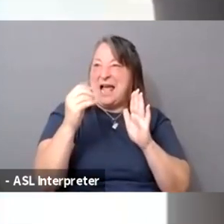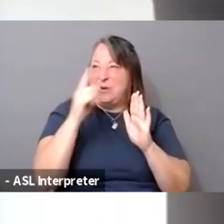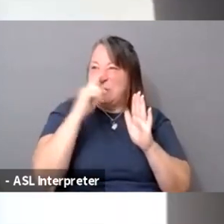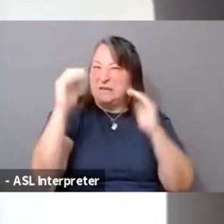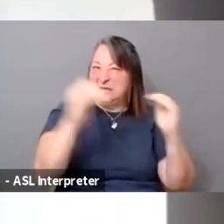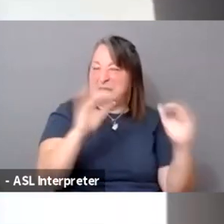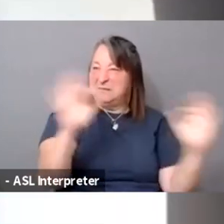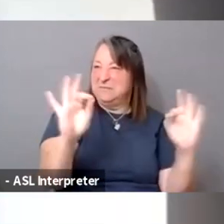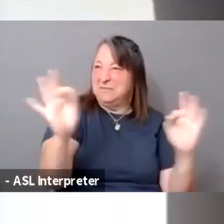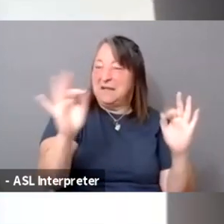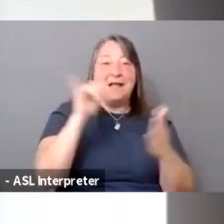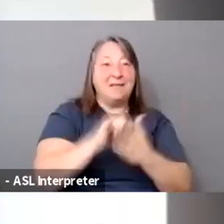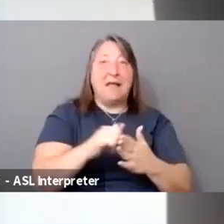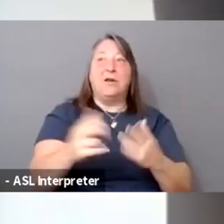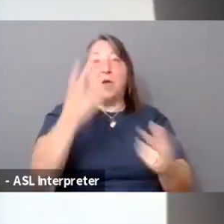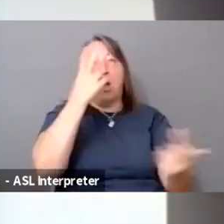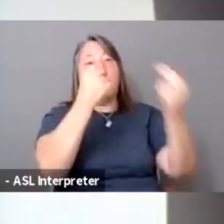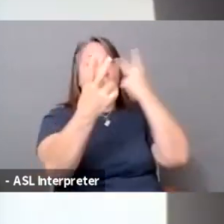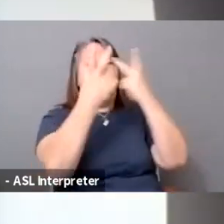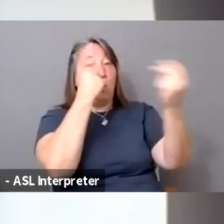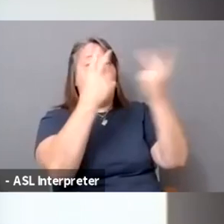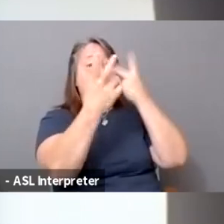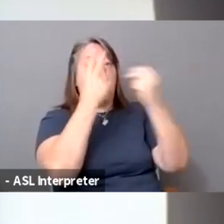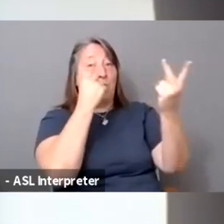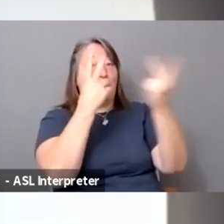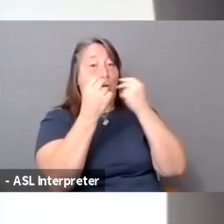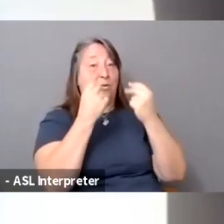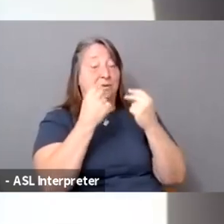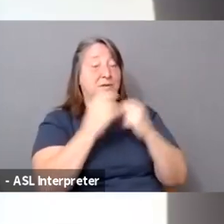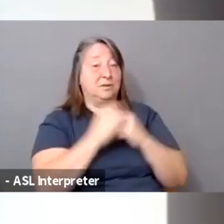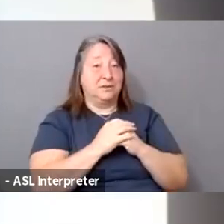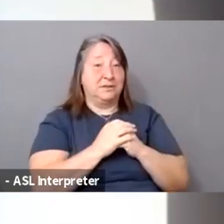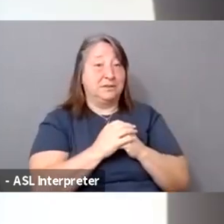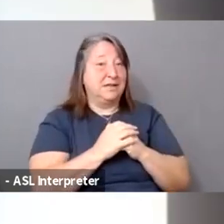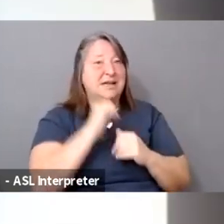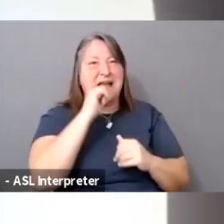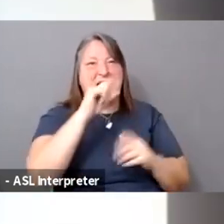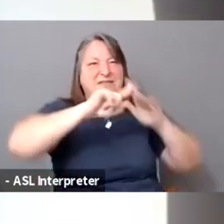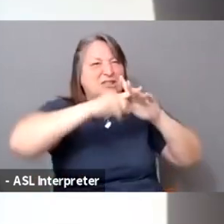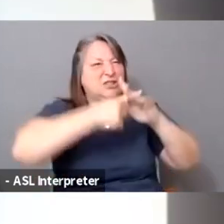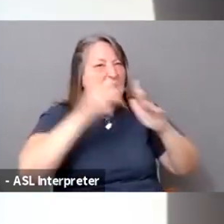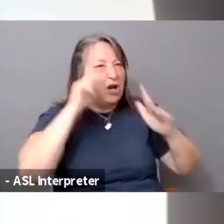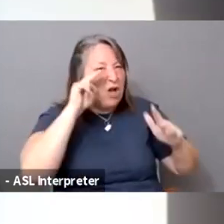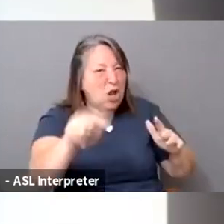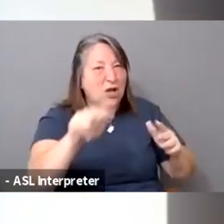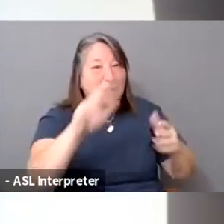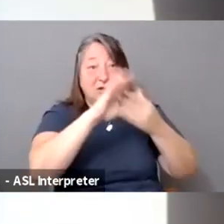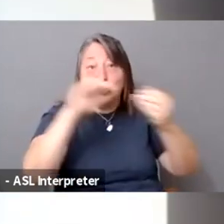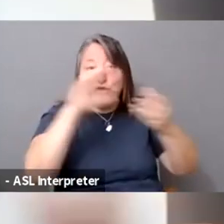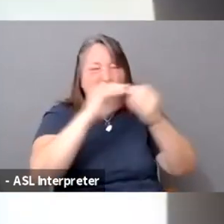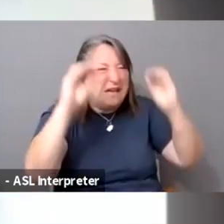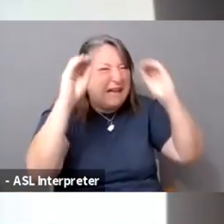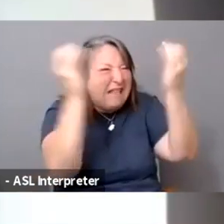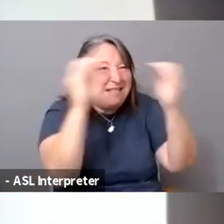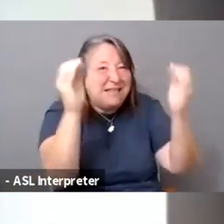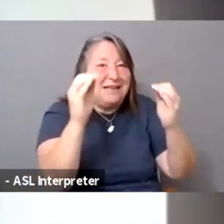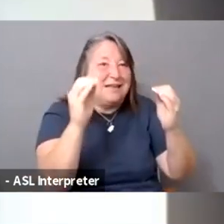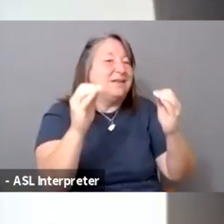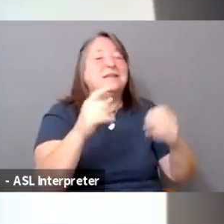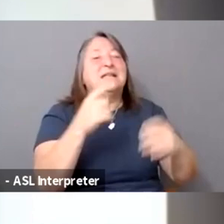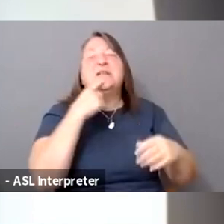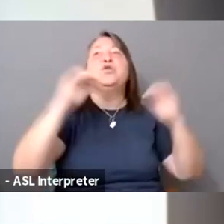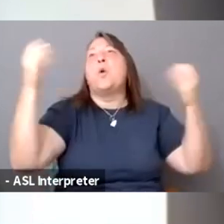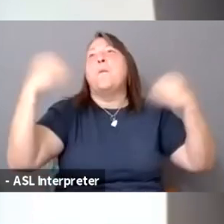was the no's I kept getting, not for any even beginning to look at whether the story was worthy or not. It just there was no market for